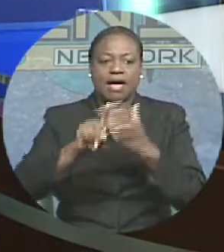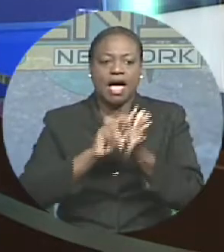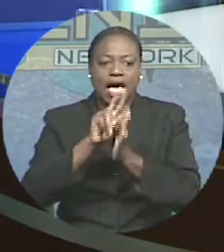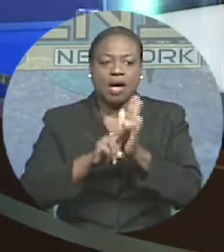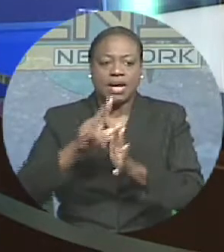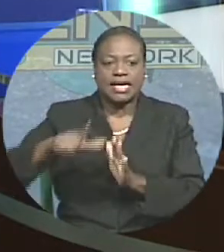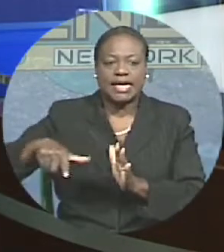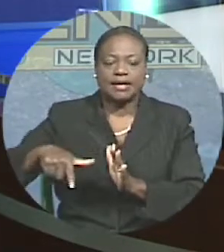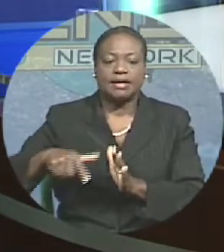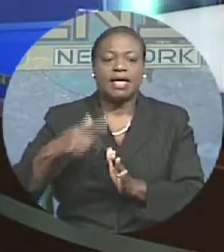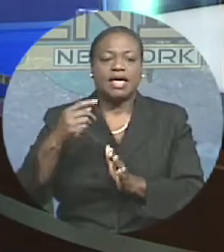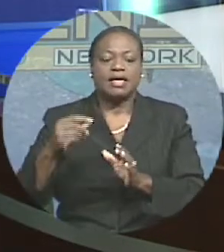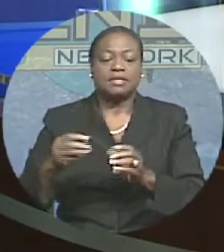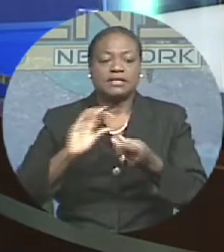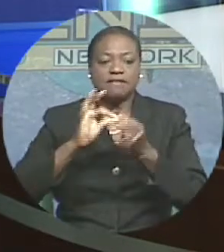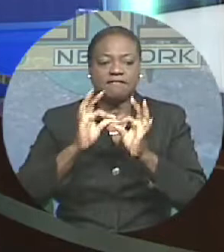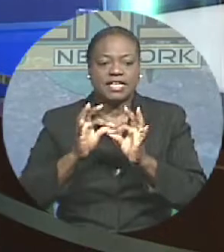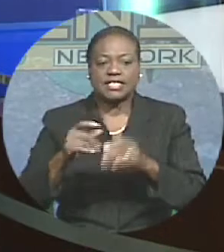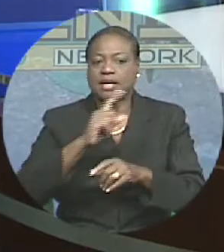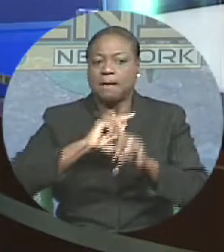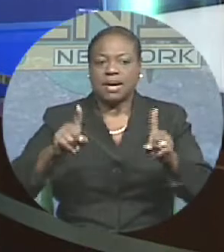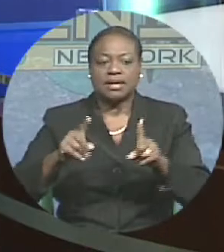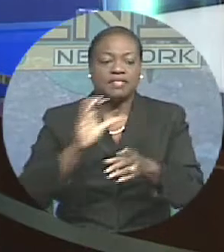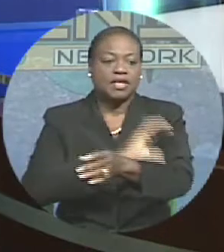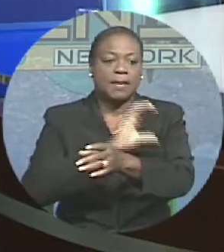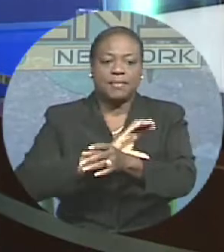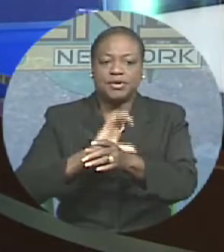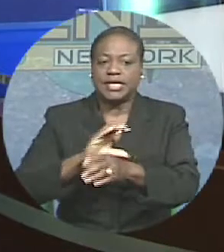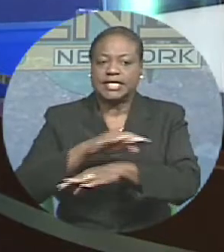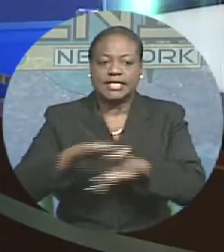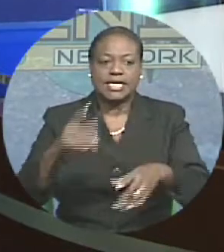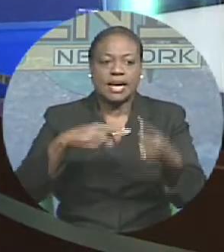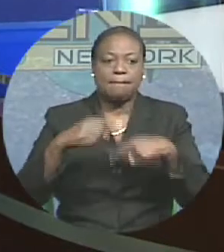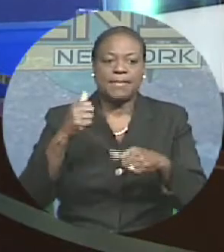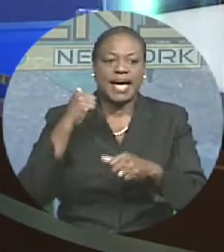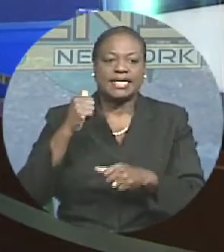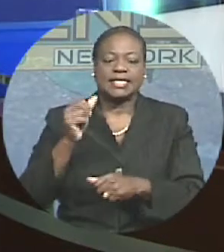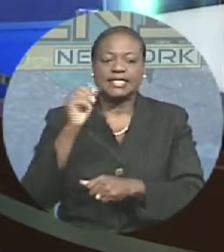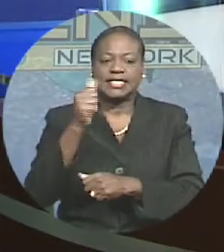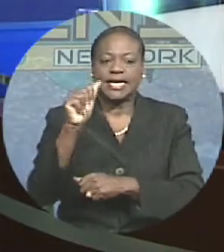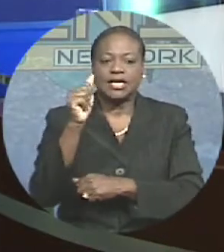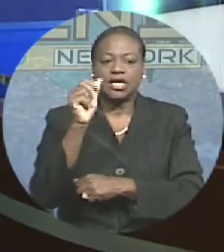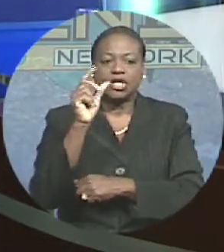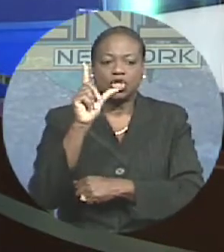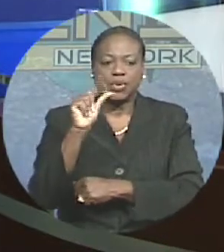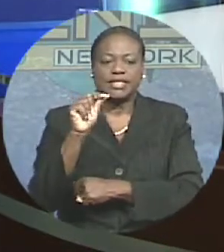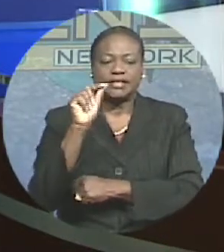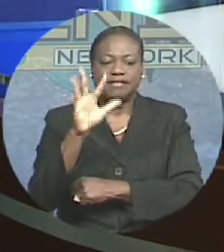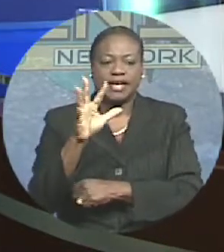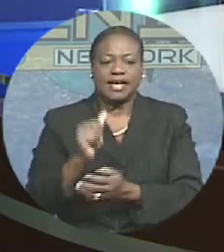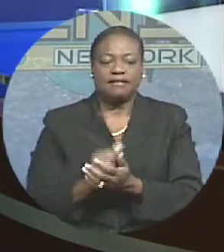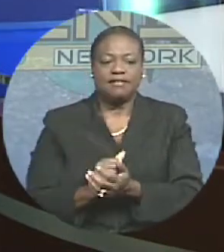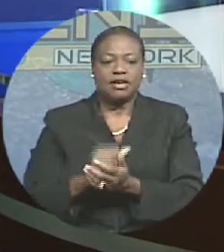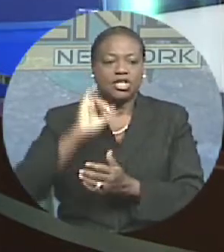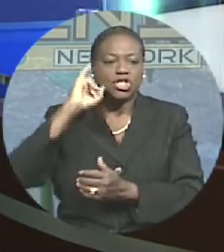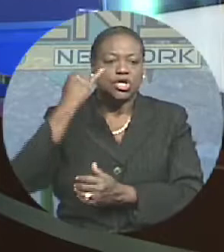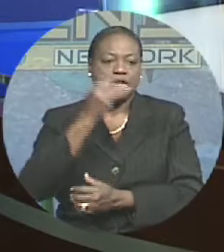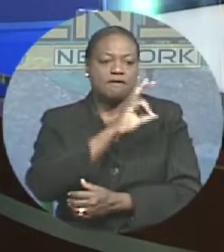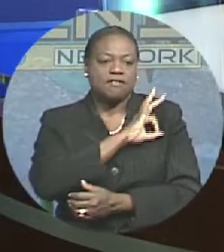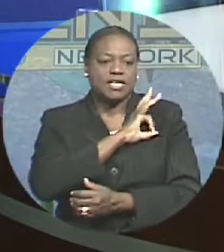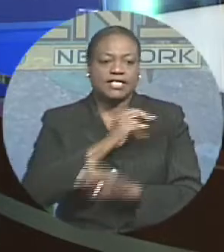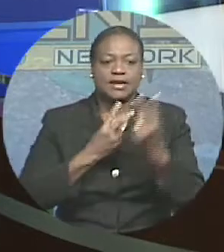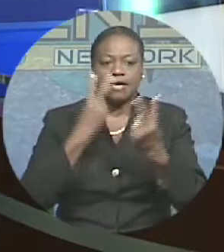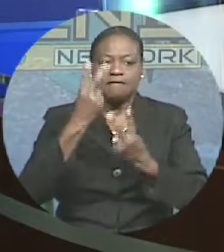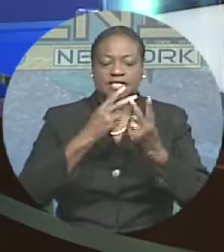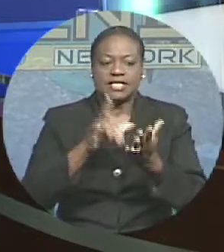restored. However, the computer system did not come back up until 10:25. Well, our Janaea Noel Ferguson visited the airport this morning,